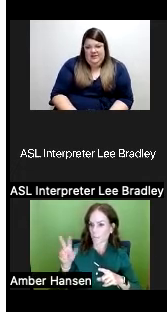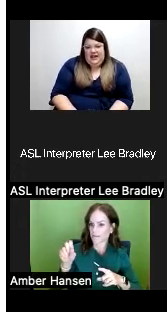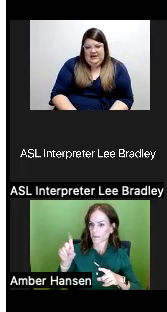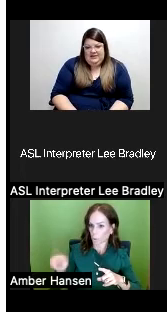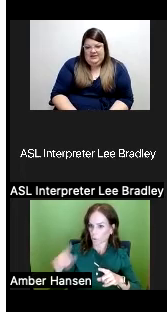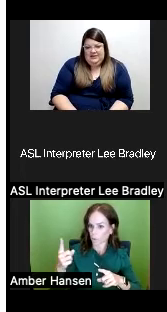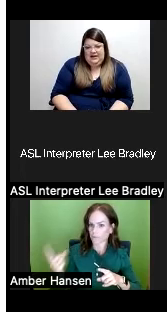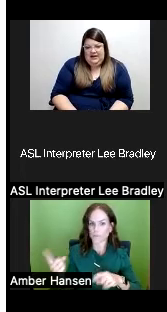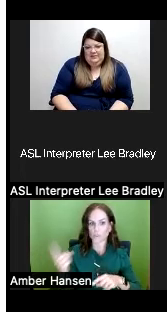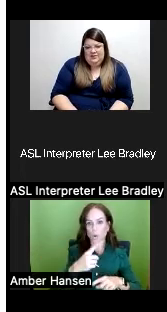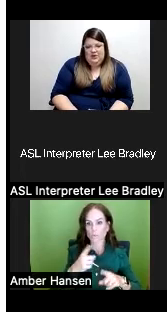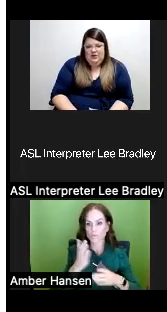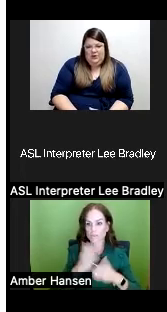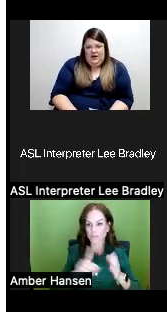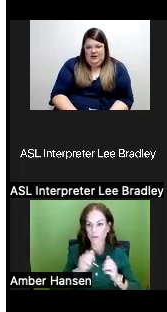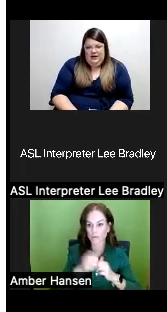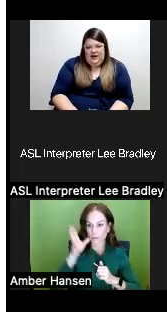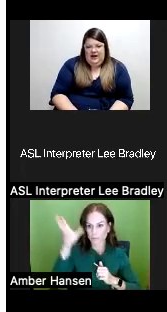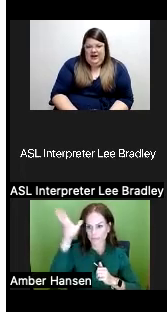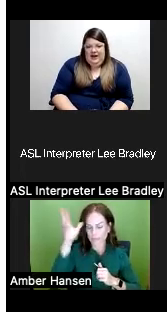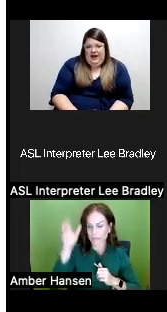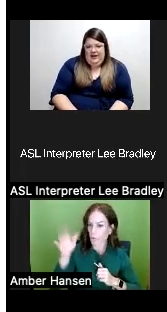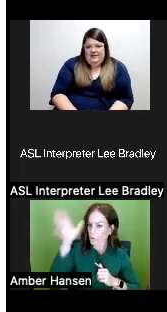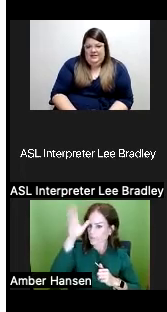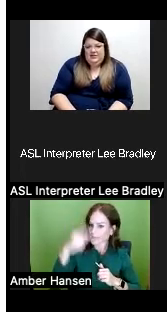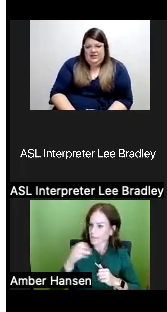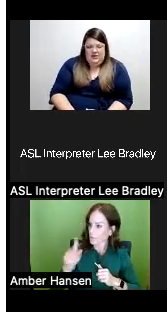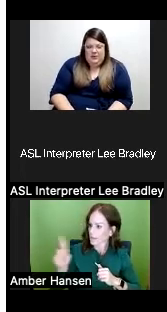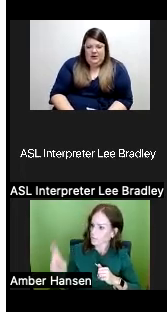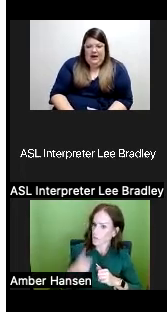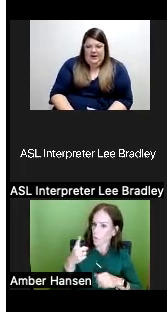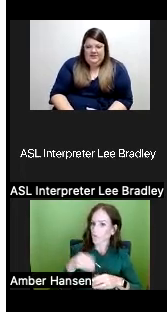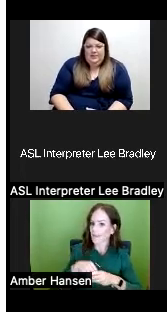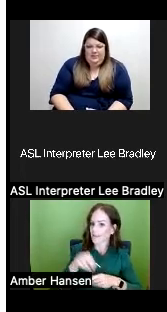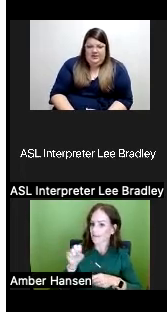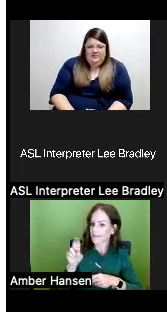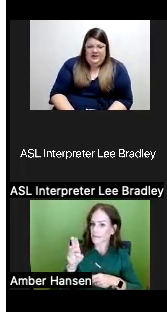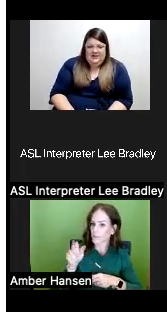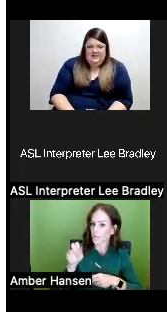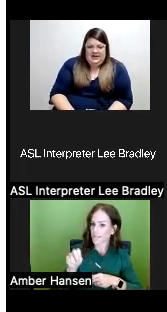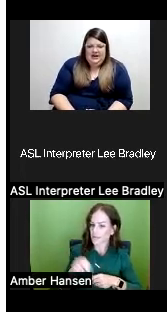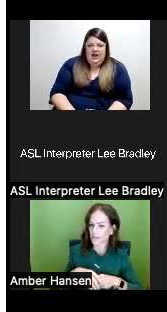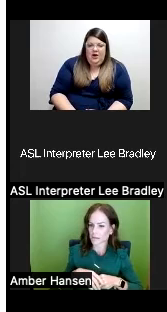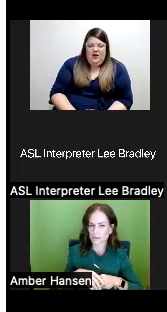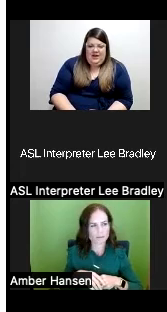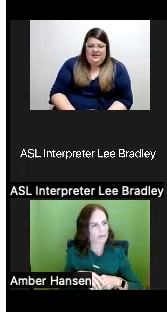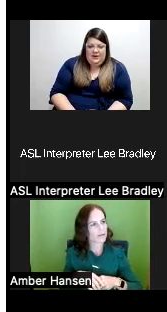happened that she was the only one, and she was going to go somewhere with her parents, and her dad said, okay, go get into the